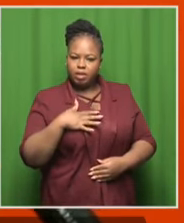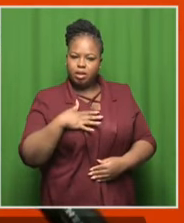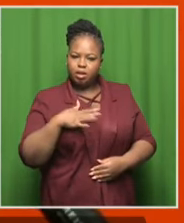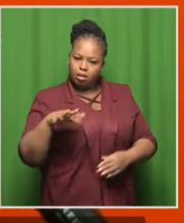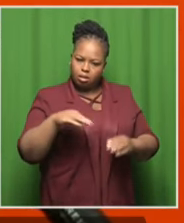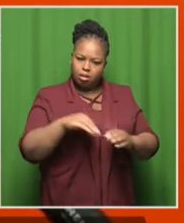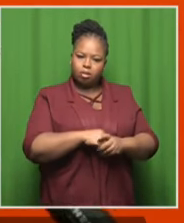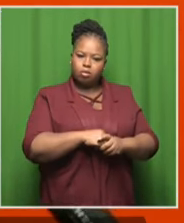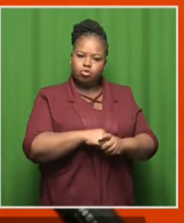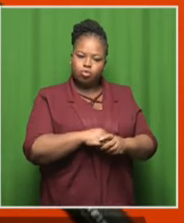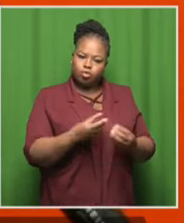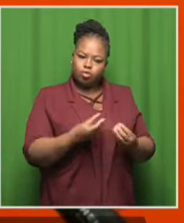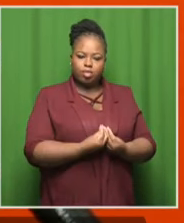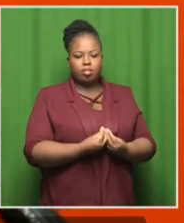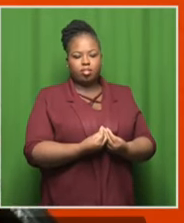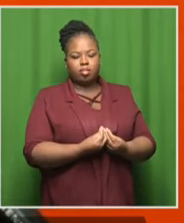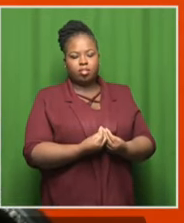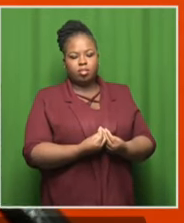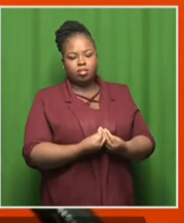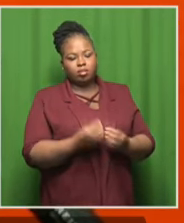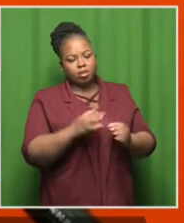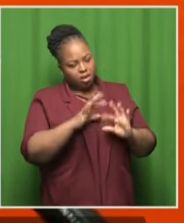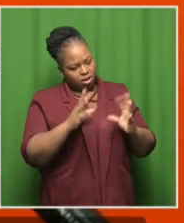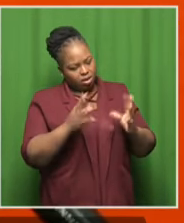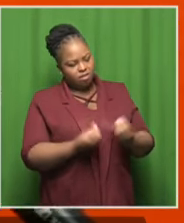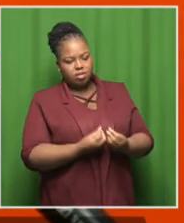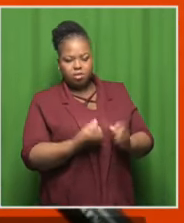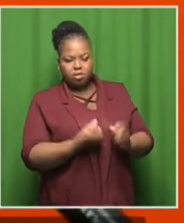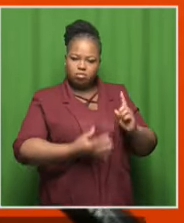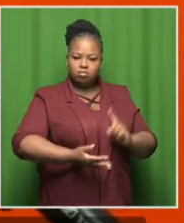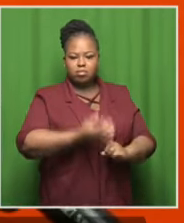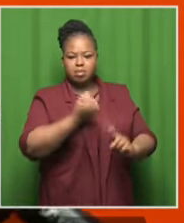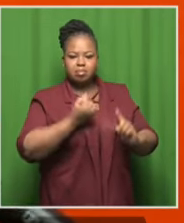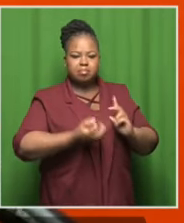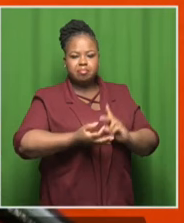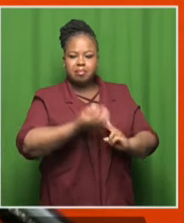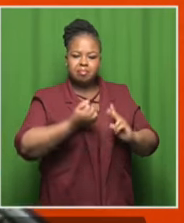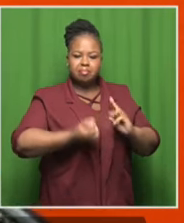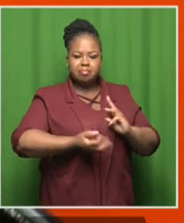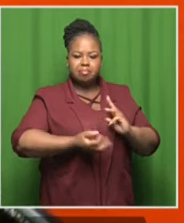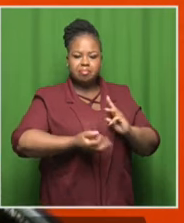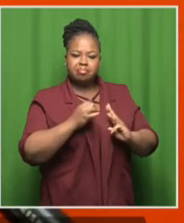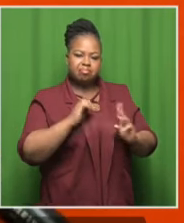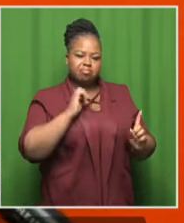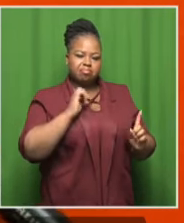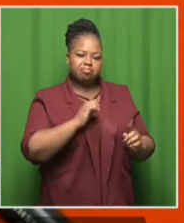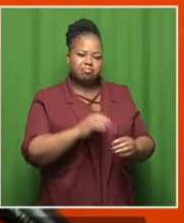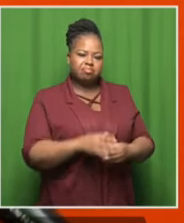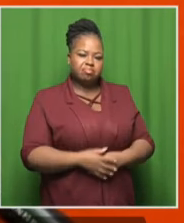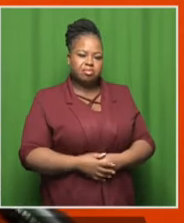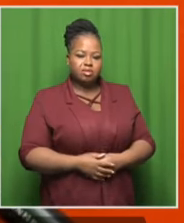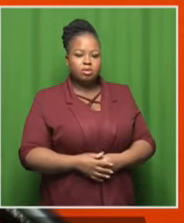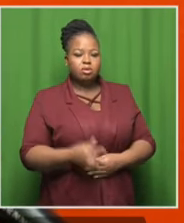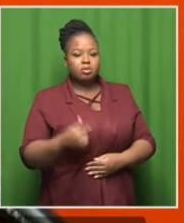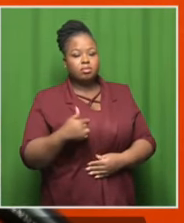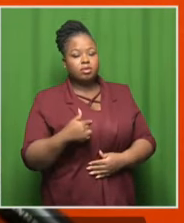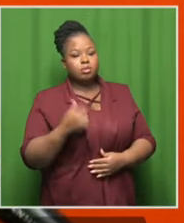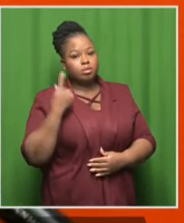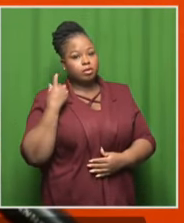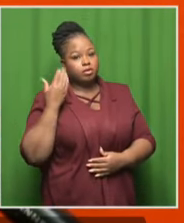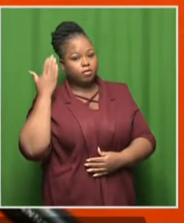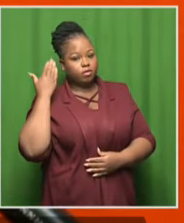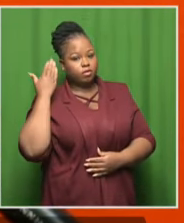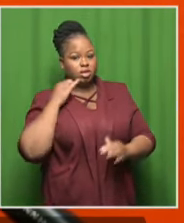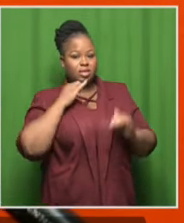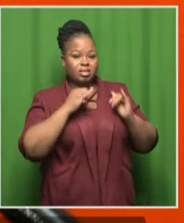company, to see what you have achieved. And I actually, in one interview or so,